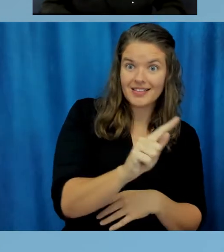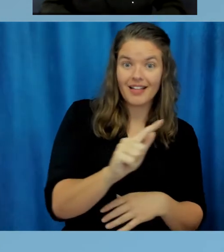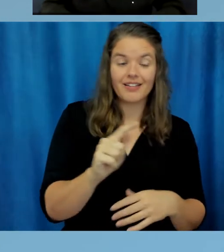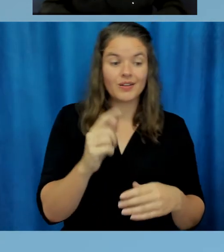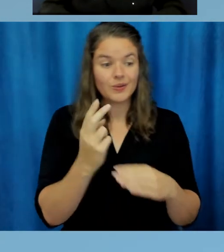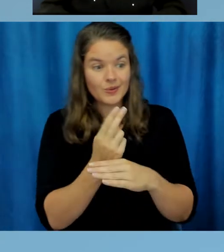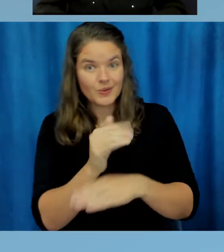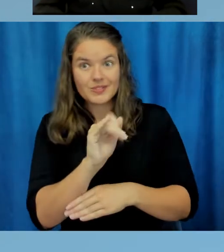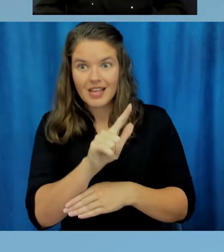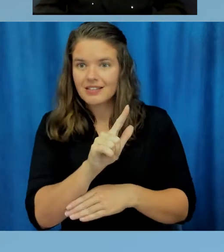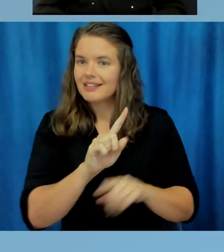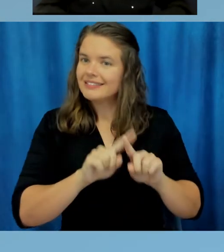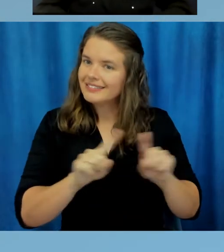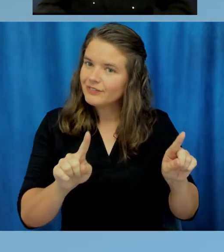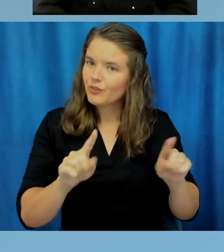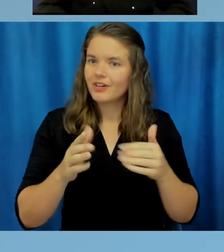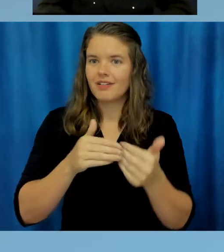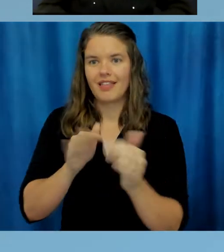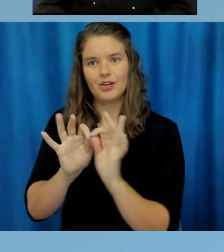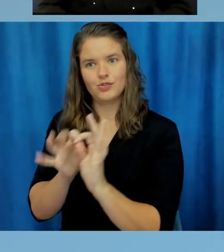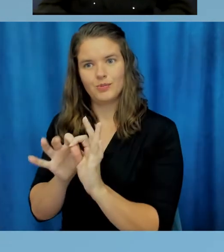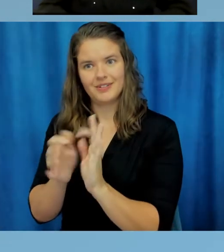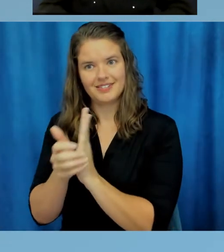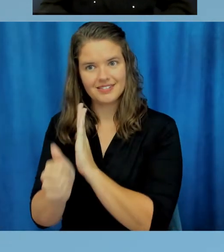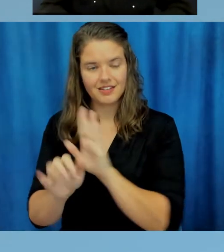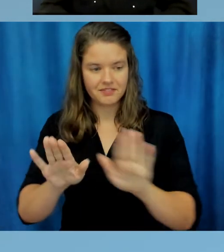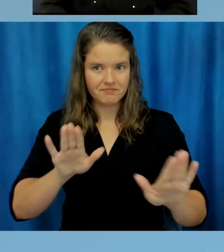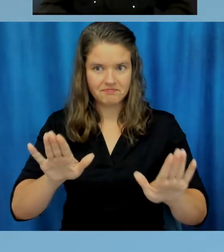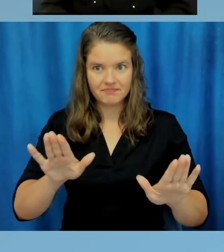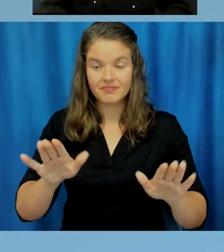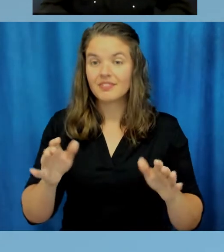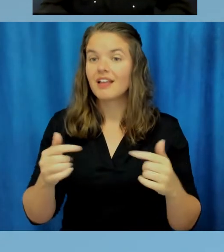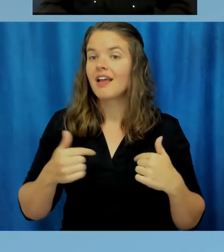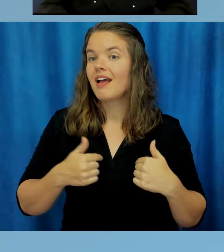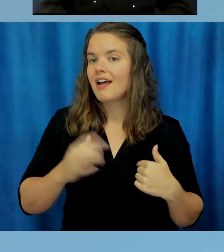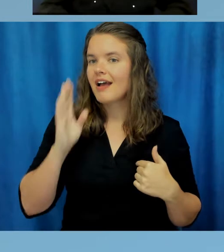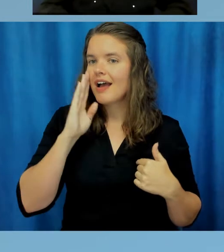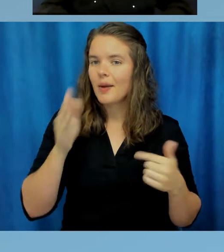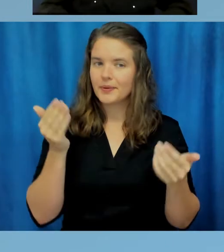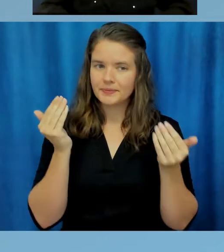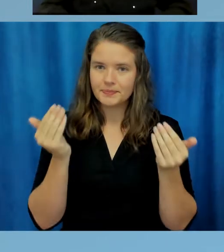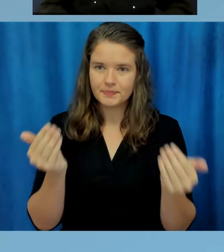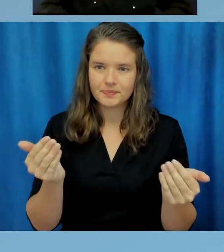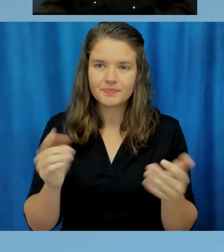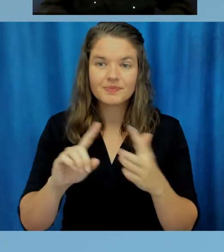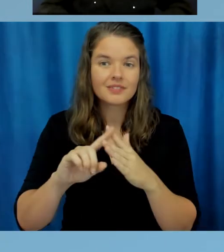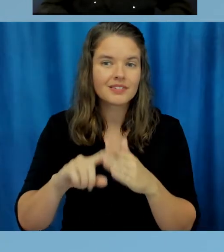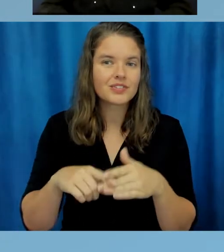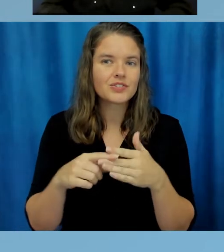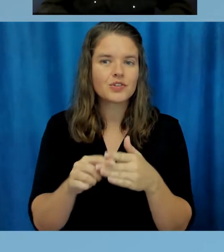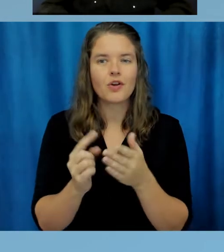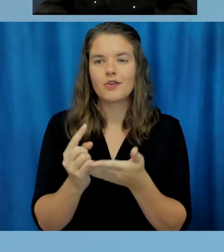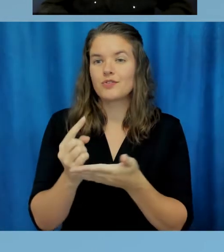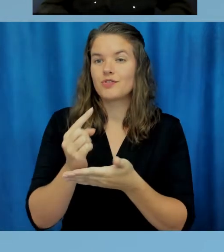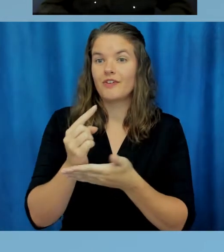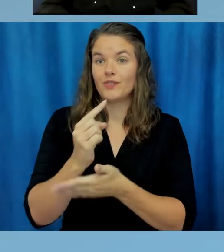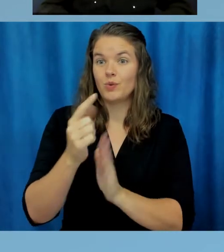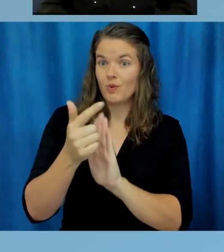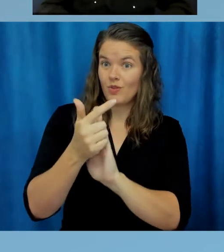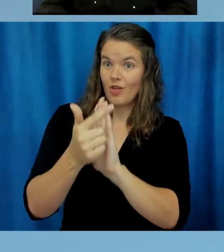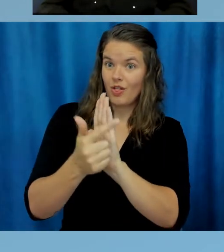different than knowing how to interpret, I'm going to go ahead and start to review the